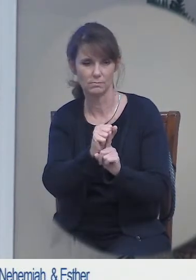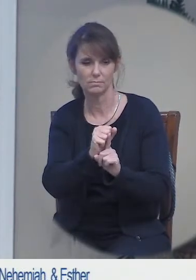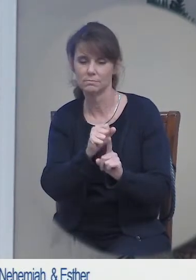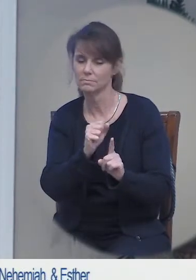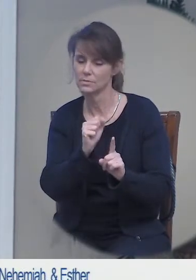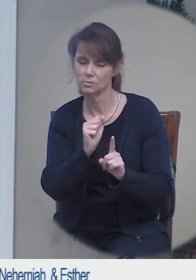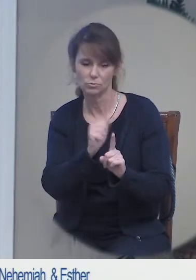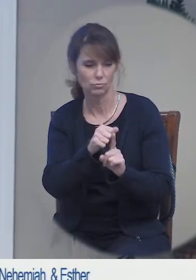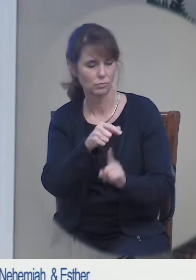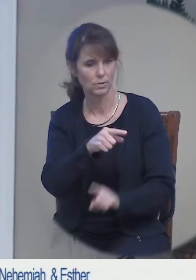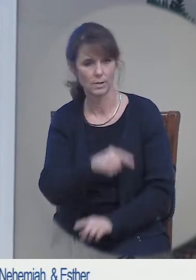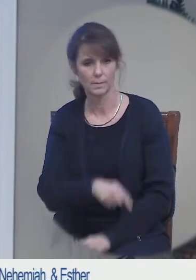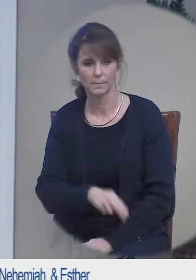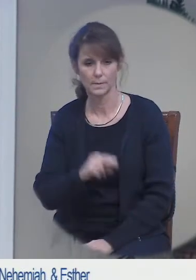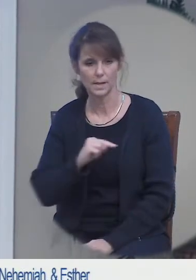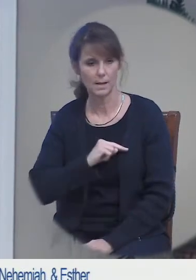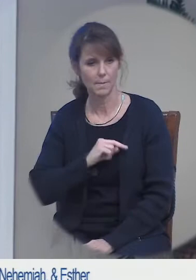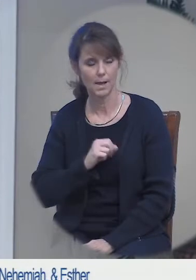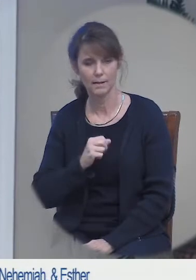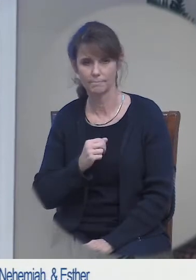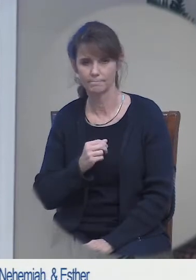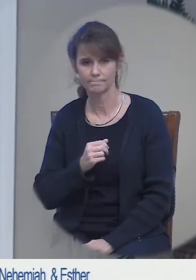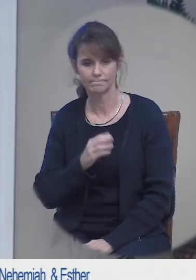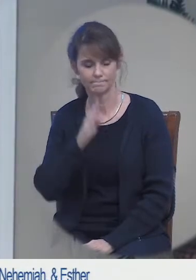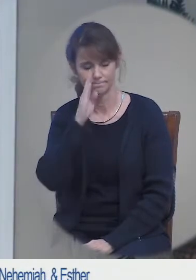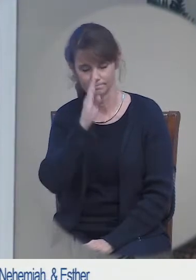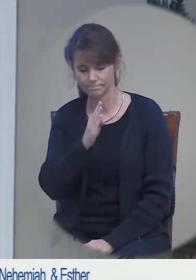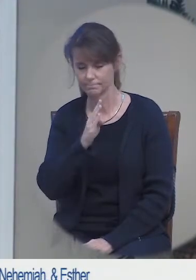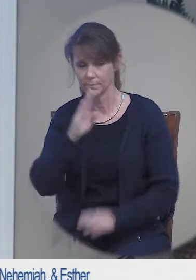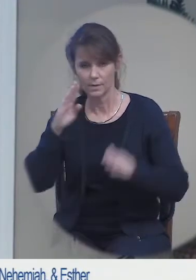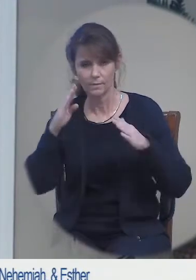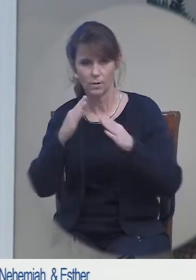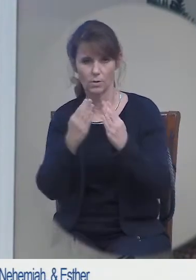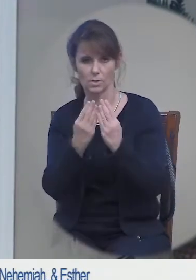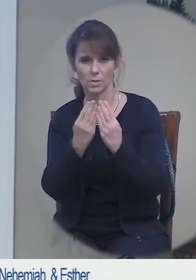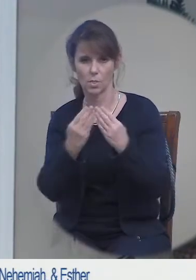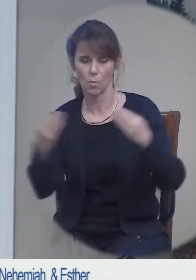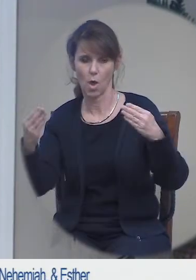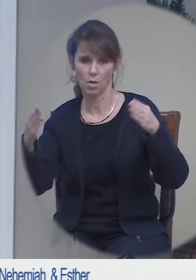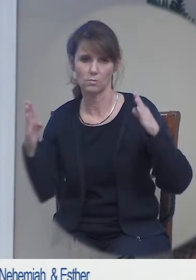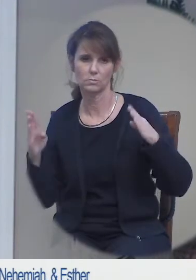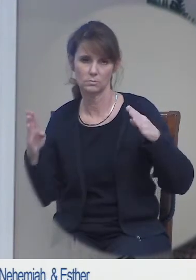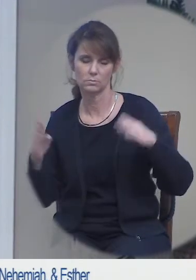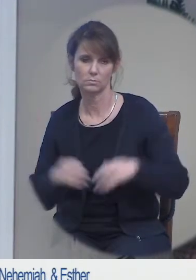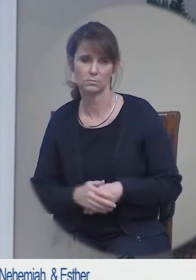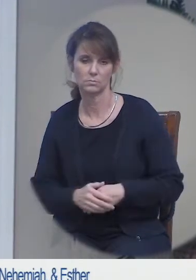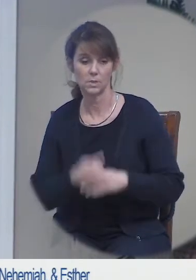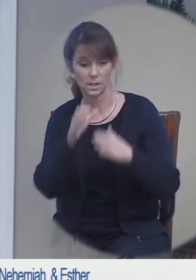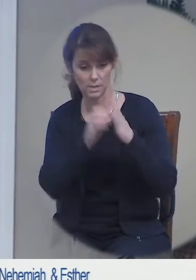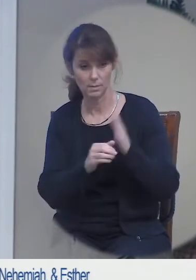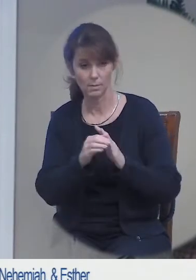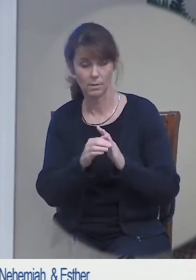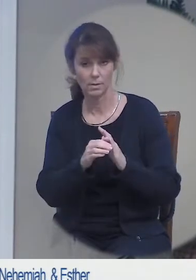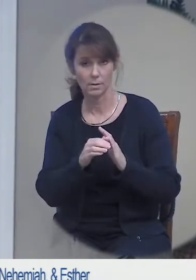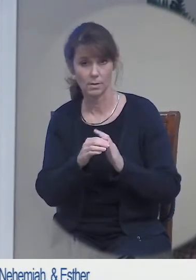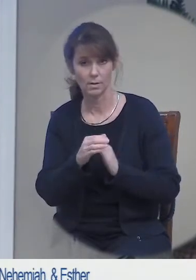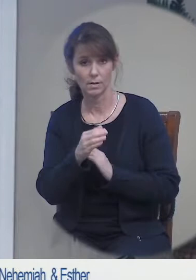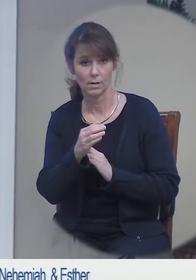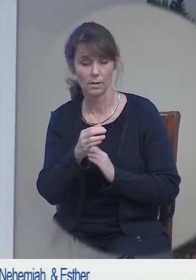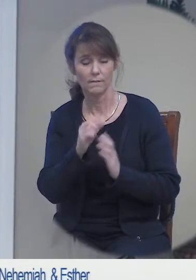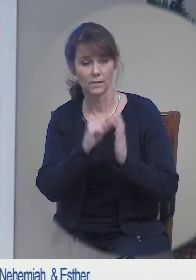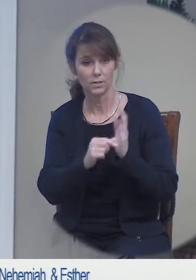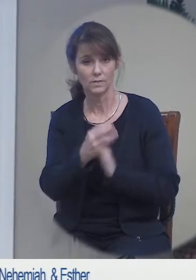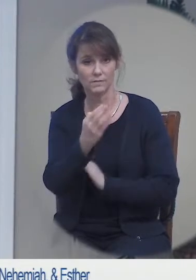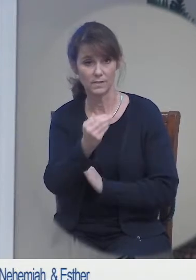diverted. And so in verses 15 and 16, we see the work completed. In 52